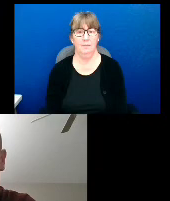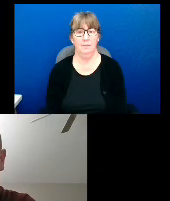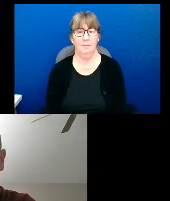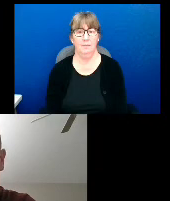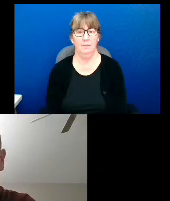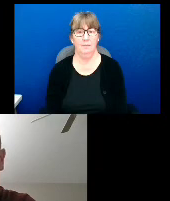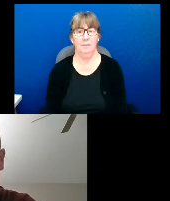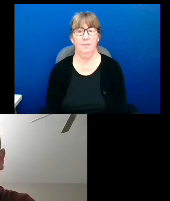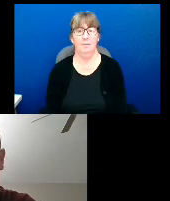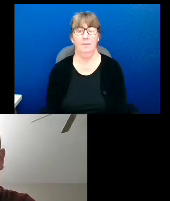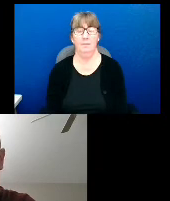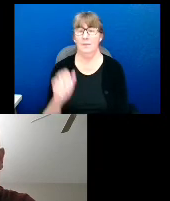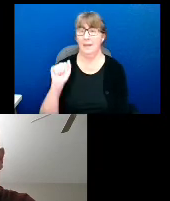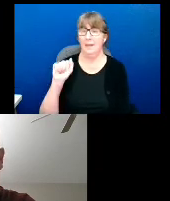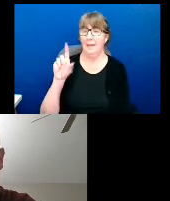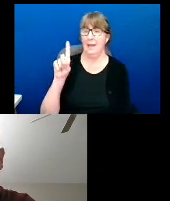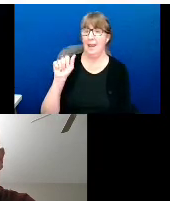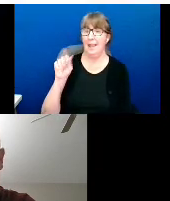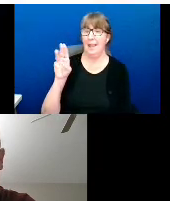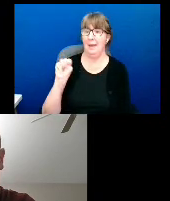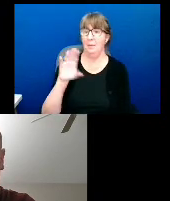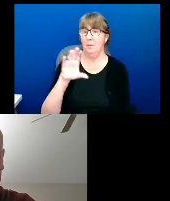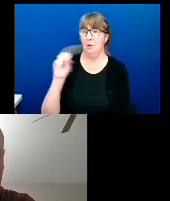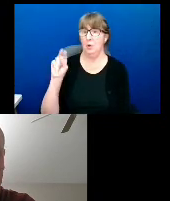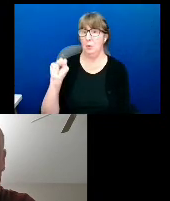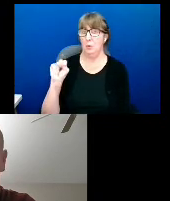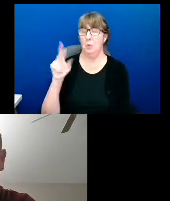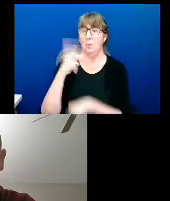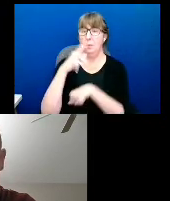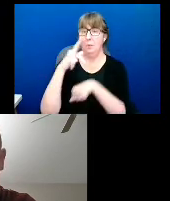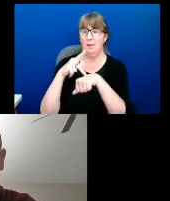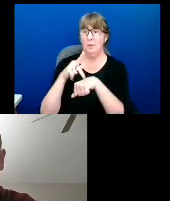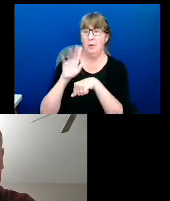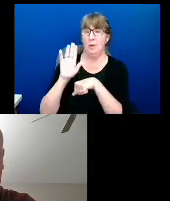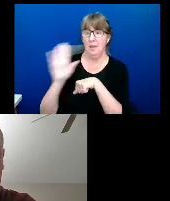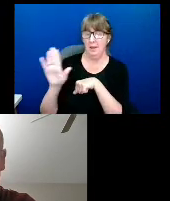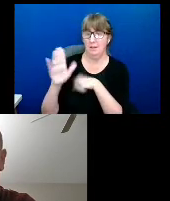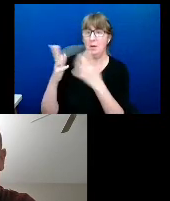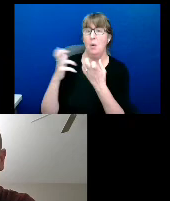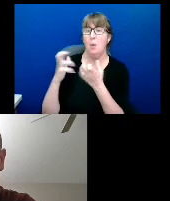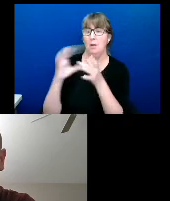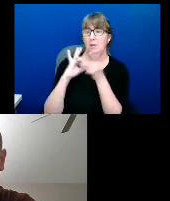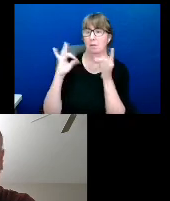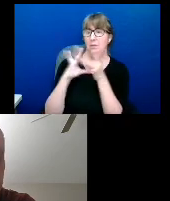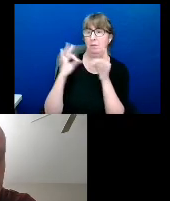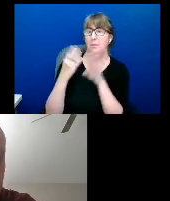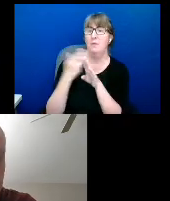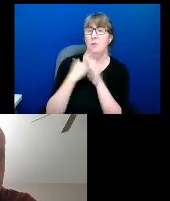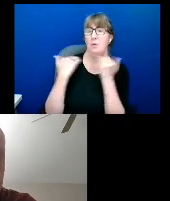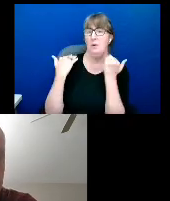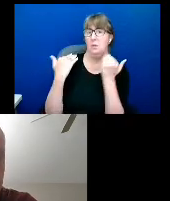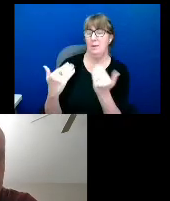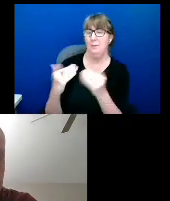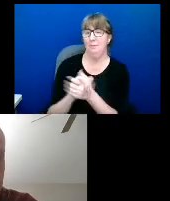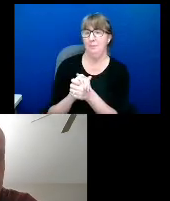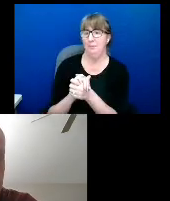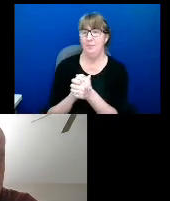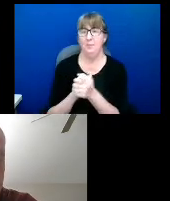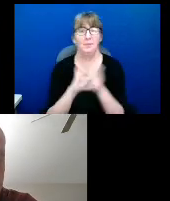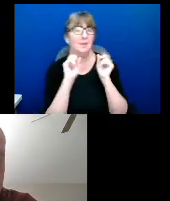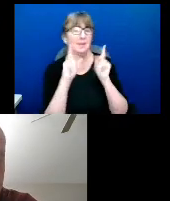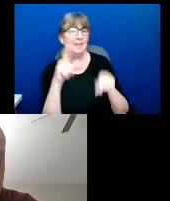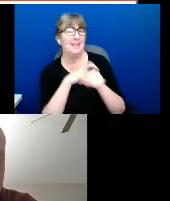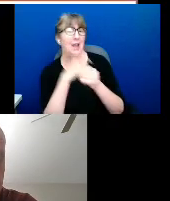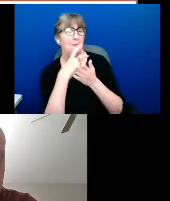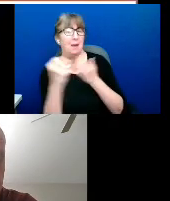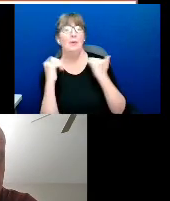And Adam Kuhn would like his principal to say something before we play or continue in the presentation. Okay, well, we're about done. So yeah,